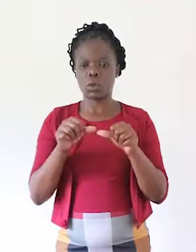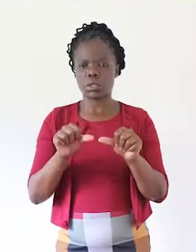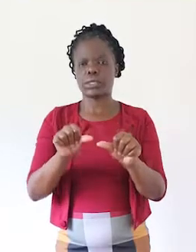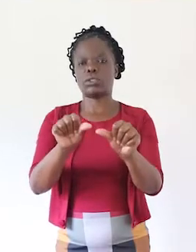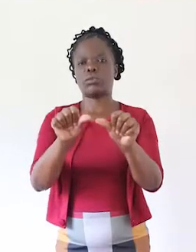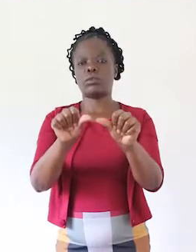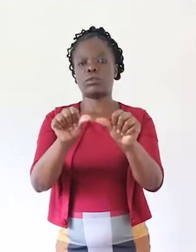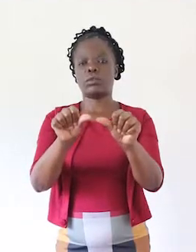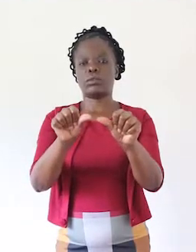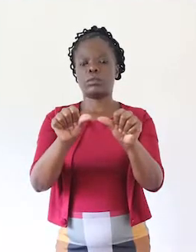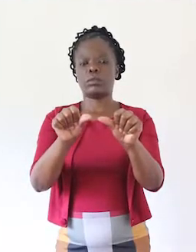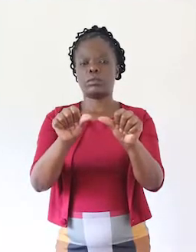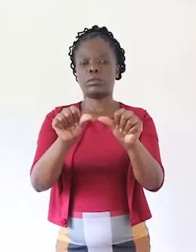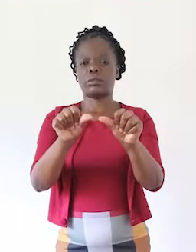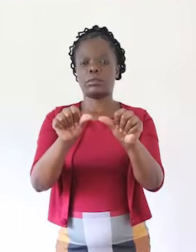Continue.